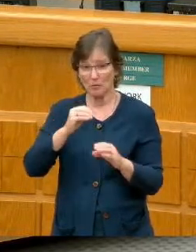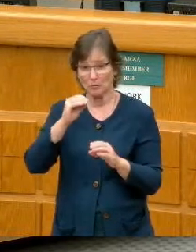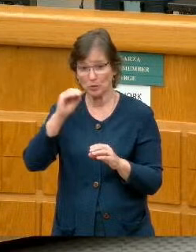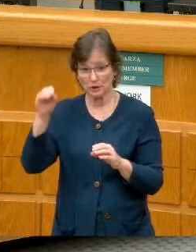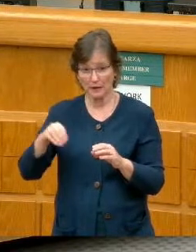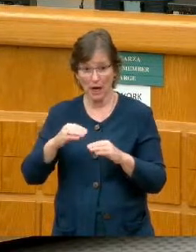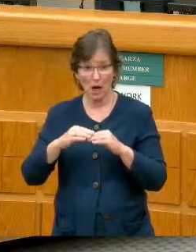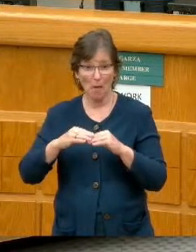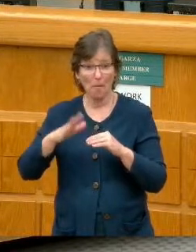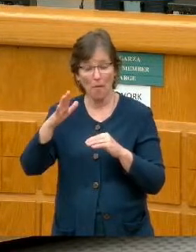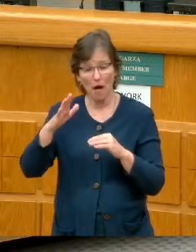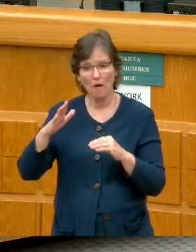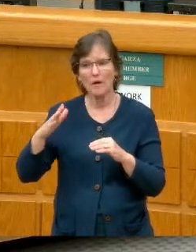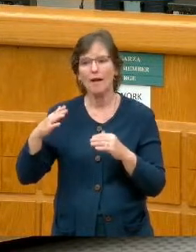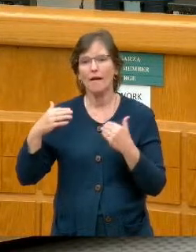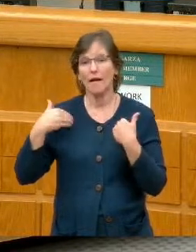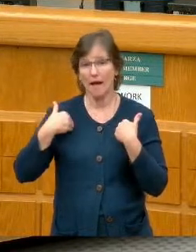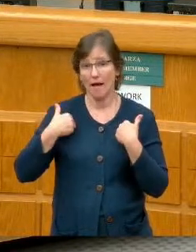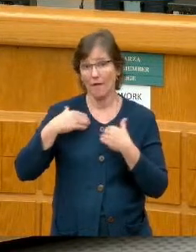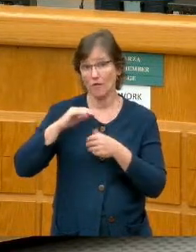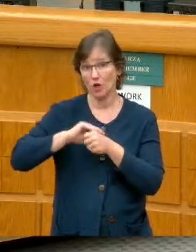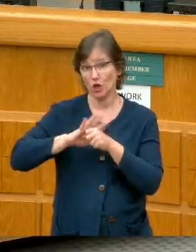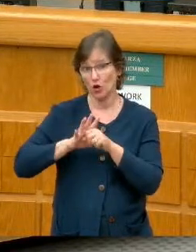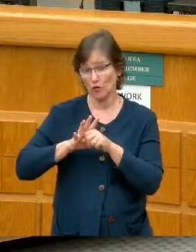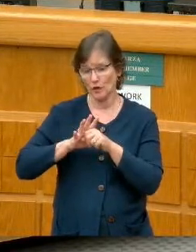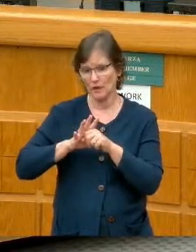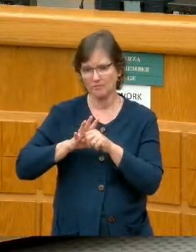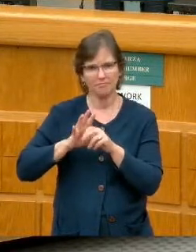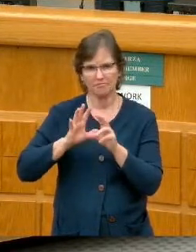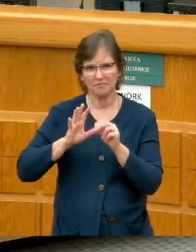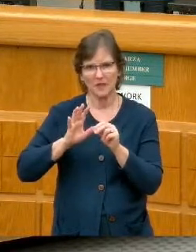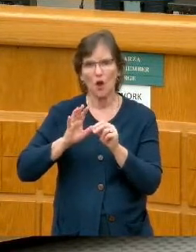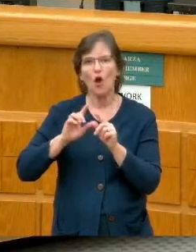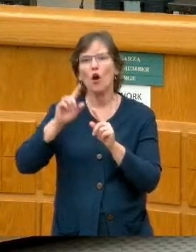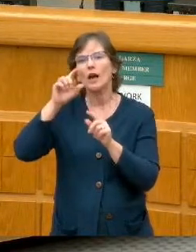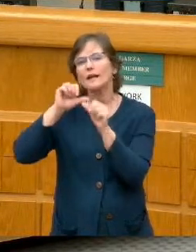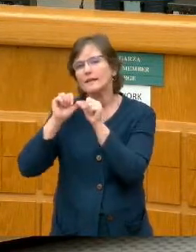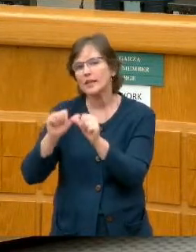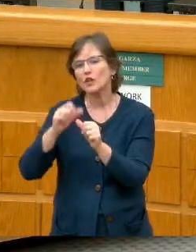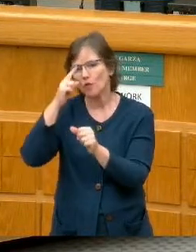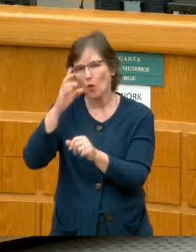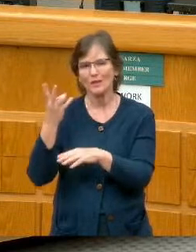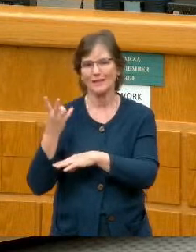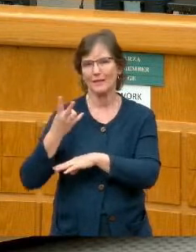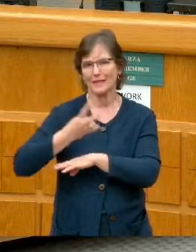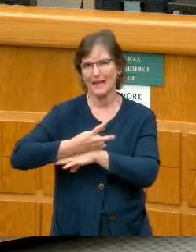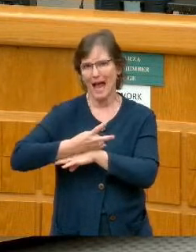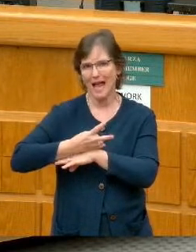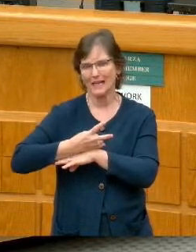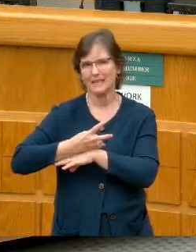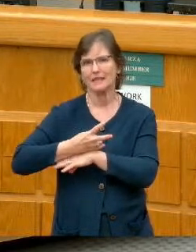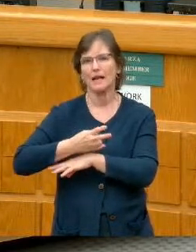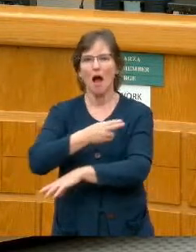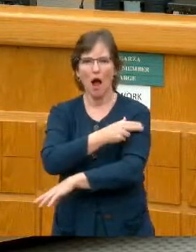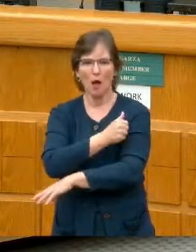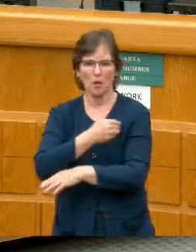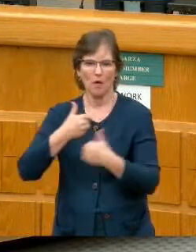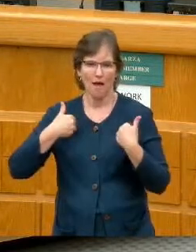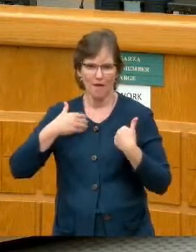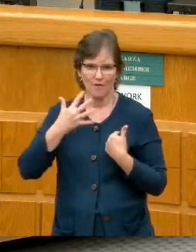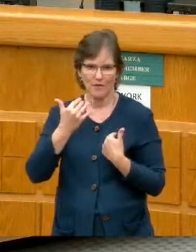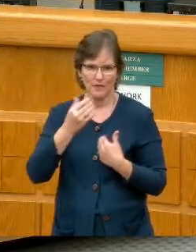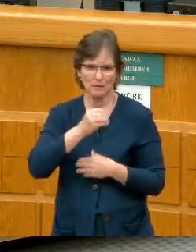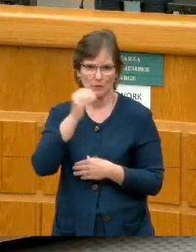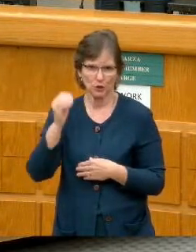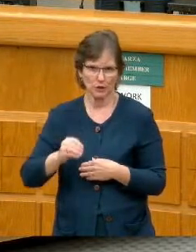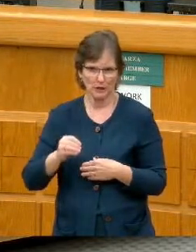then the law doesn't trigger closures. So we'll let you know if we're getting anywhere near that, but for now, it